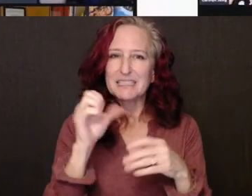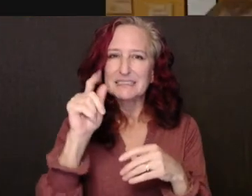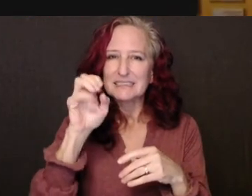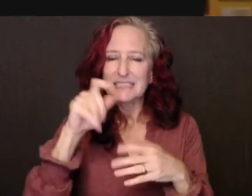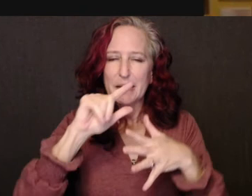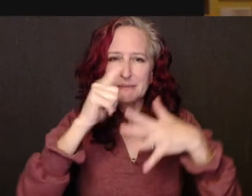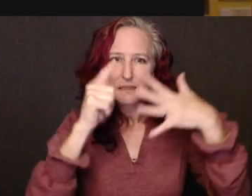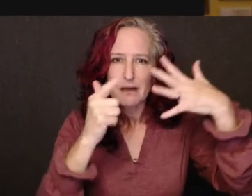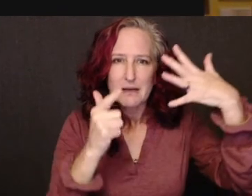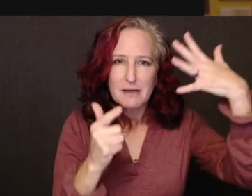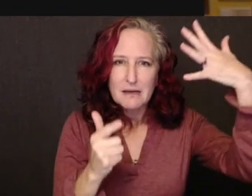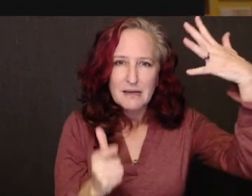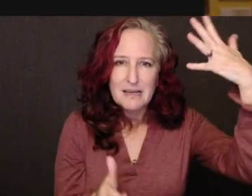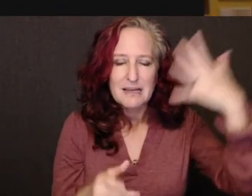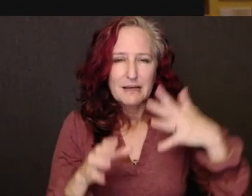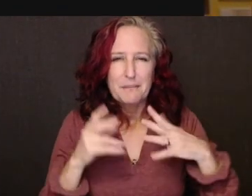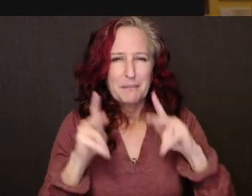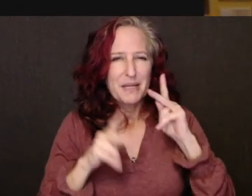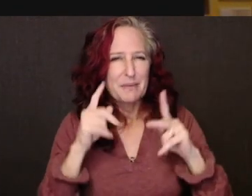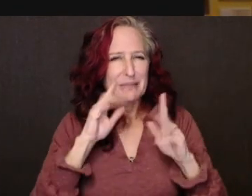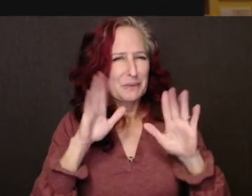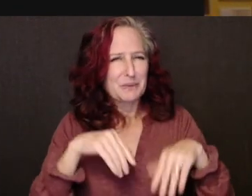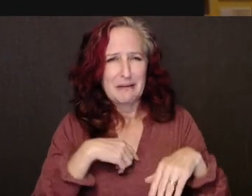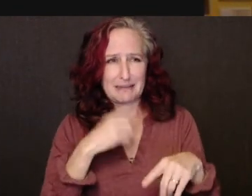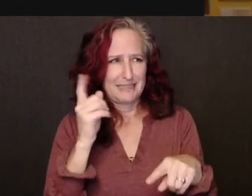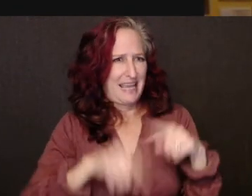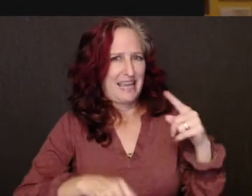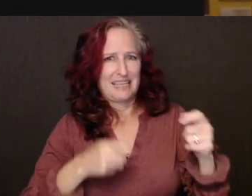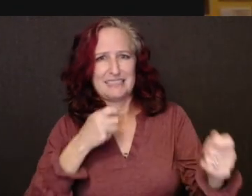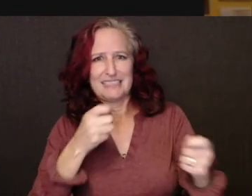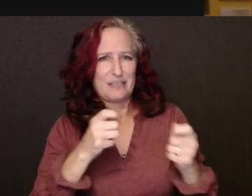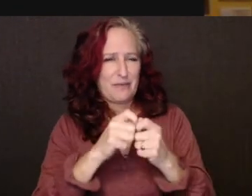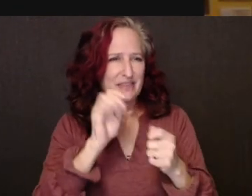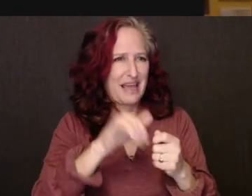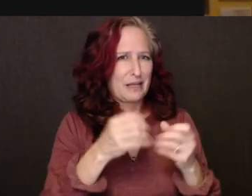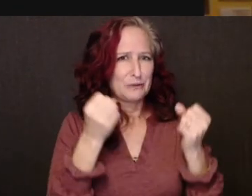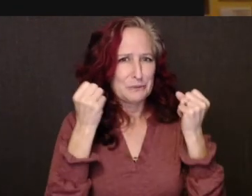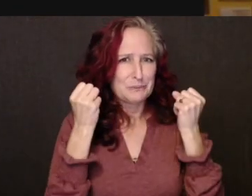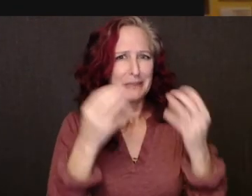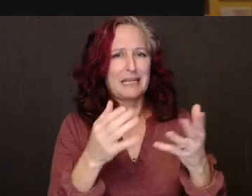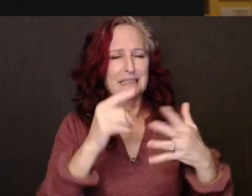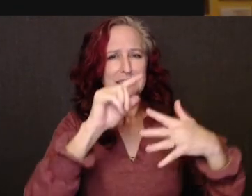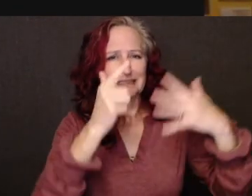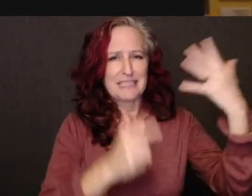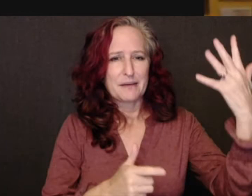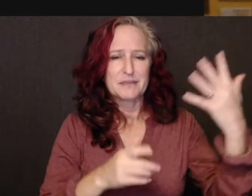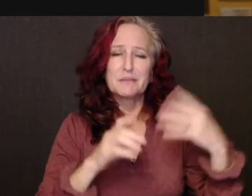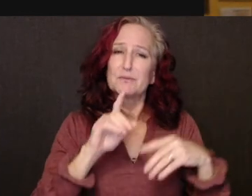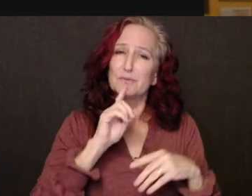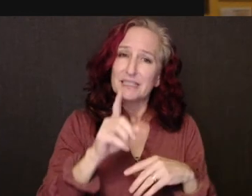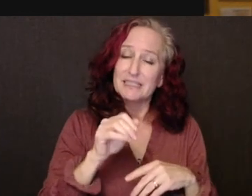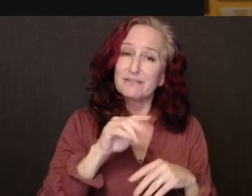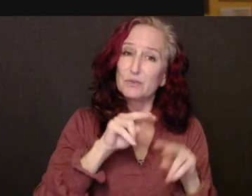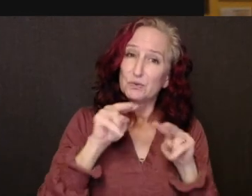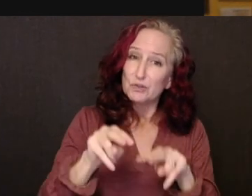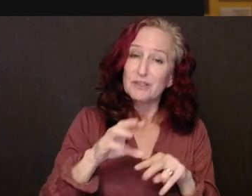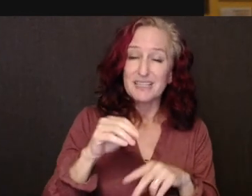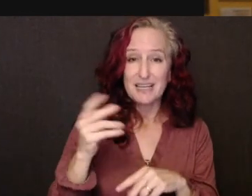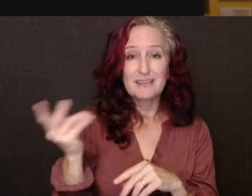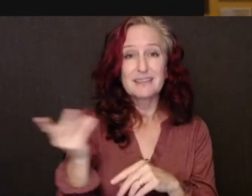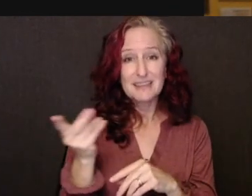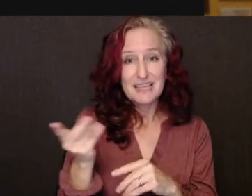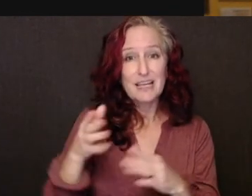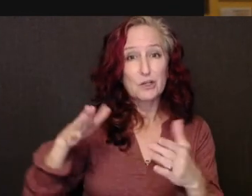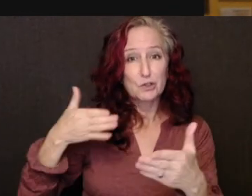I think a lot of times, especially with chef type recipes, people get very intimidated because there are all these steps and